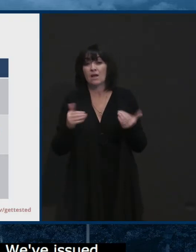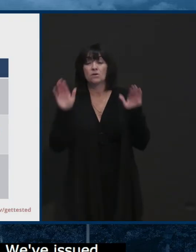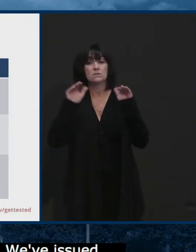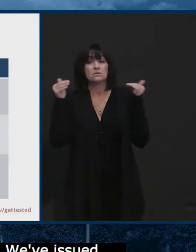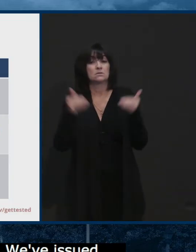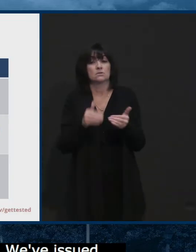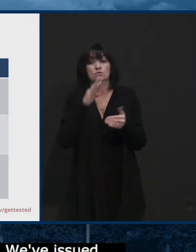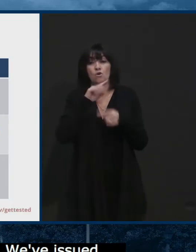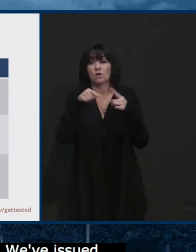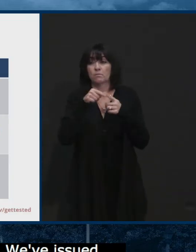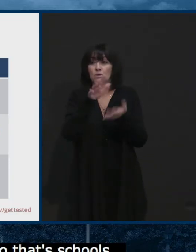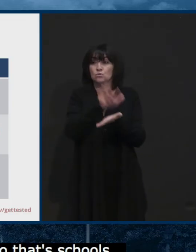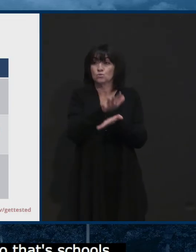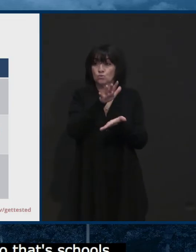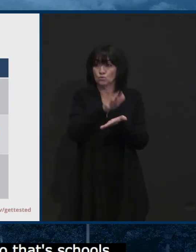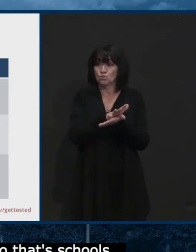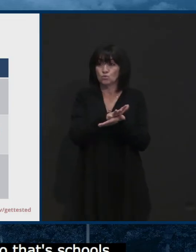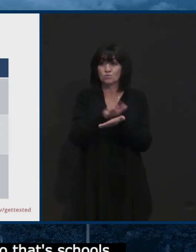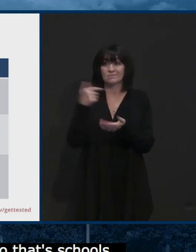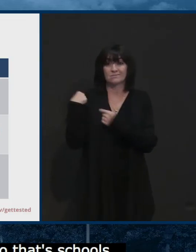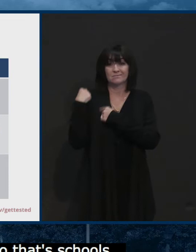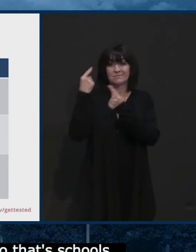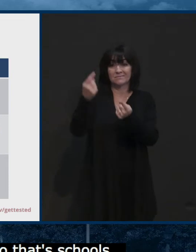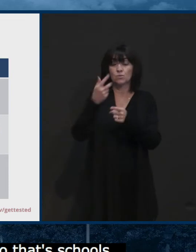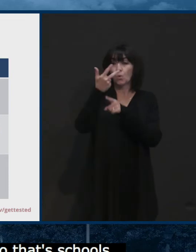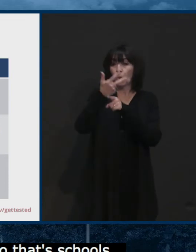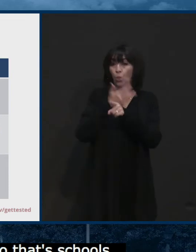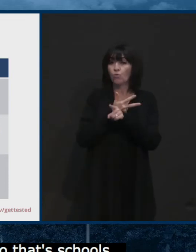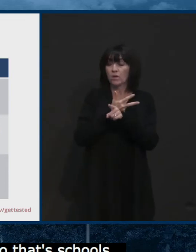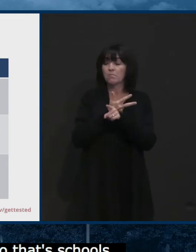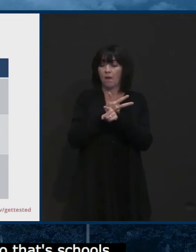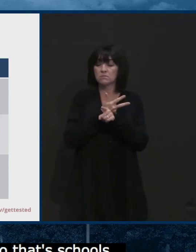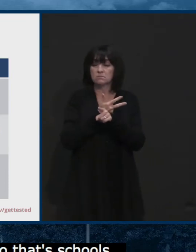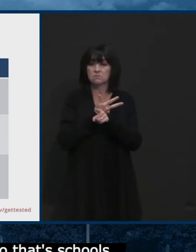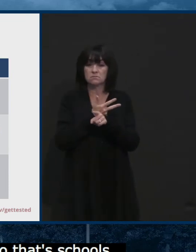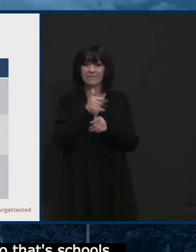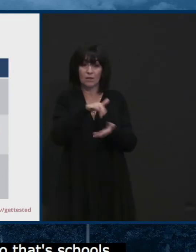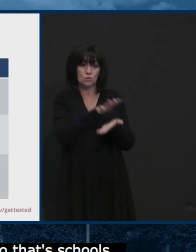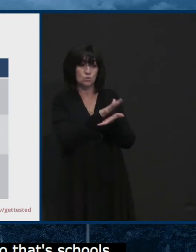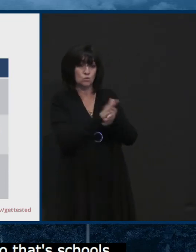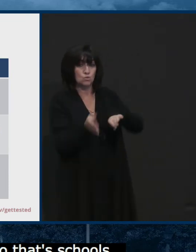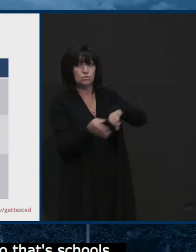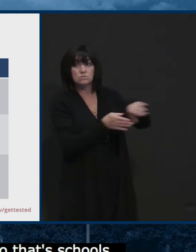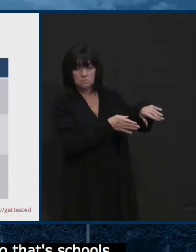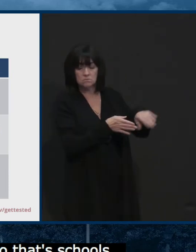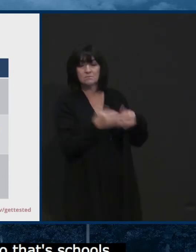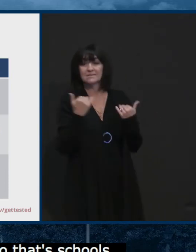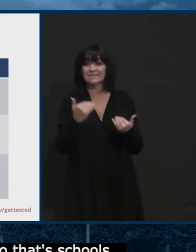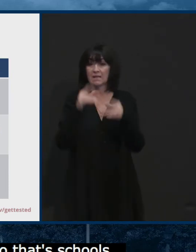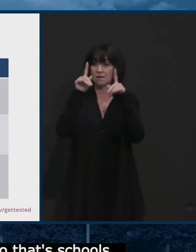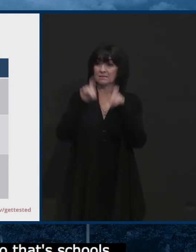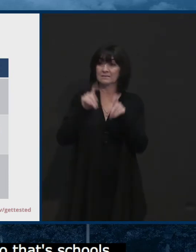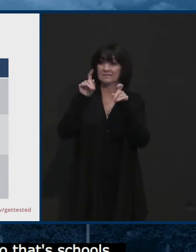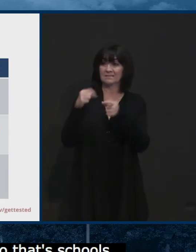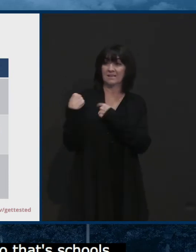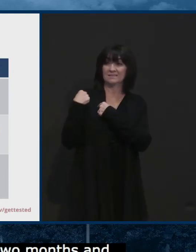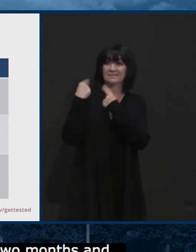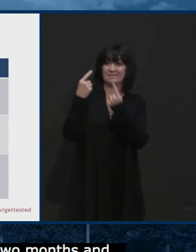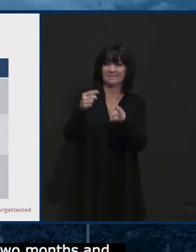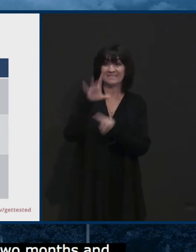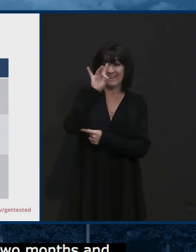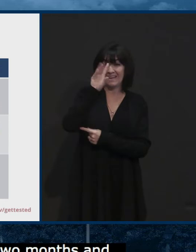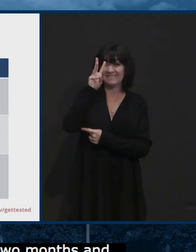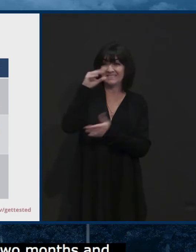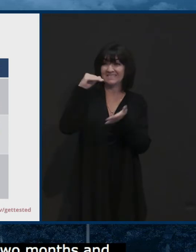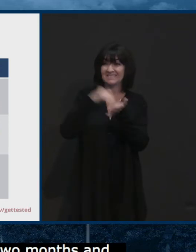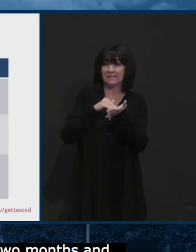testing volume, just last 3 months, or last 2 months, and then kind of November, as of November 6th.